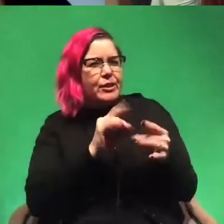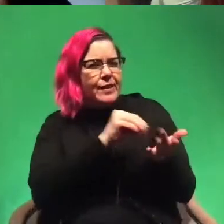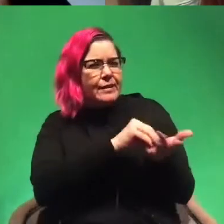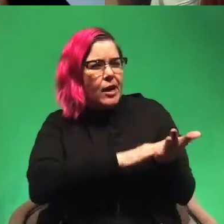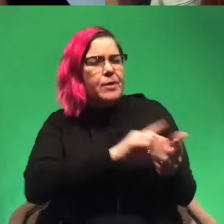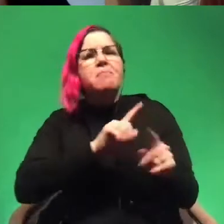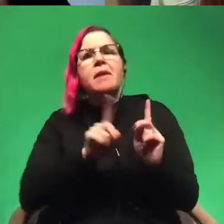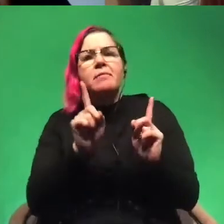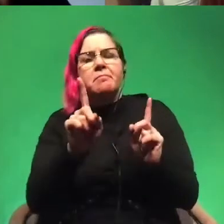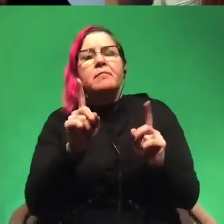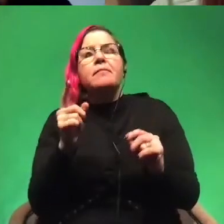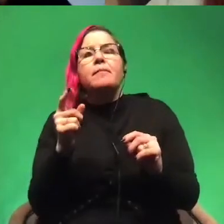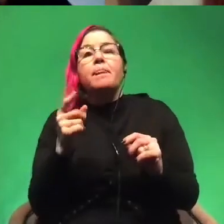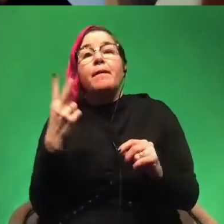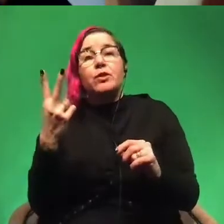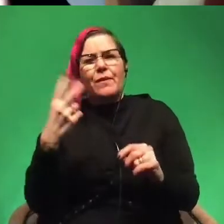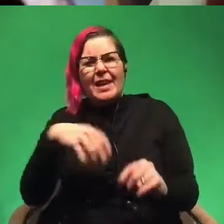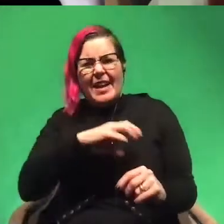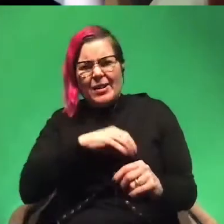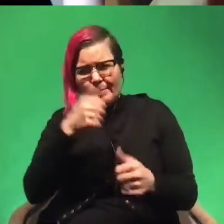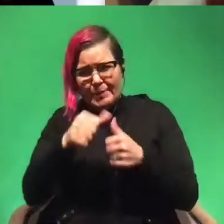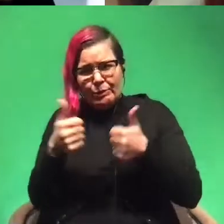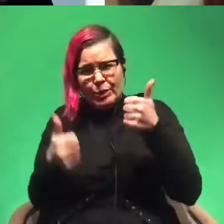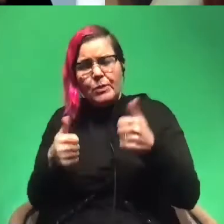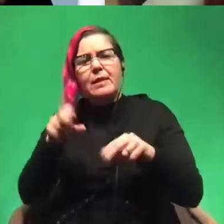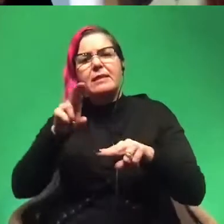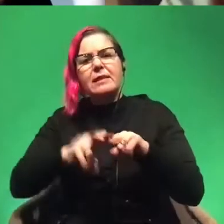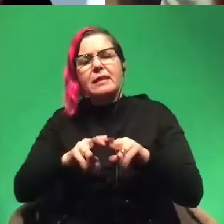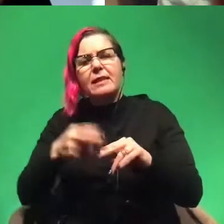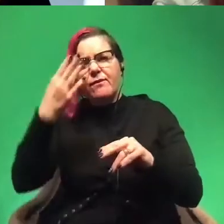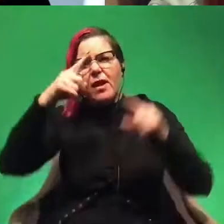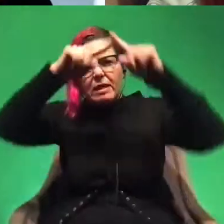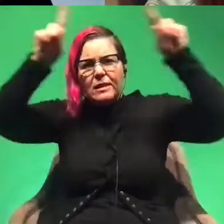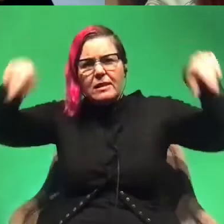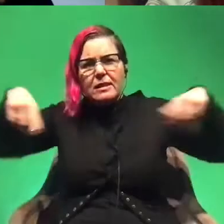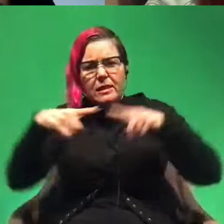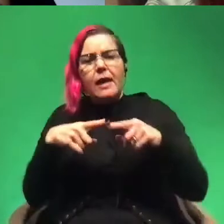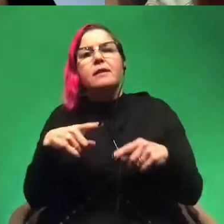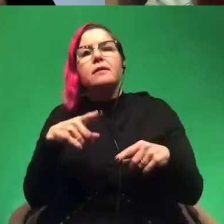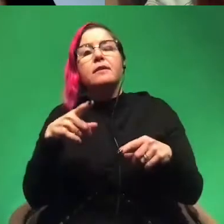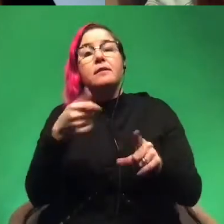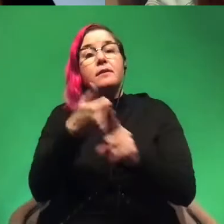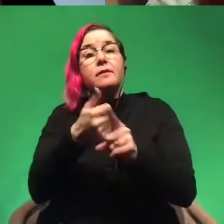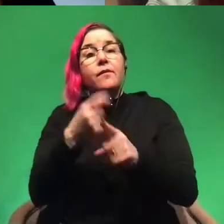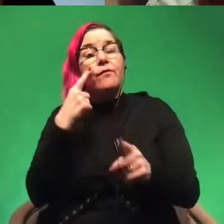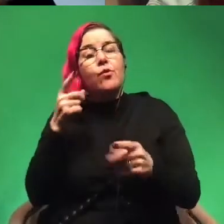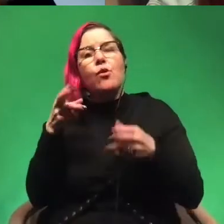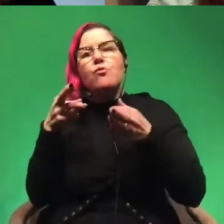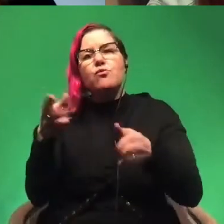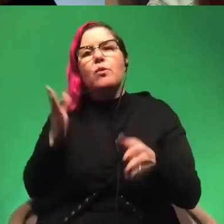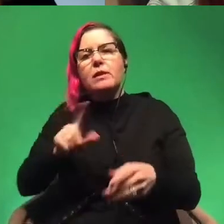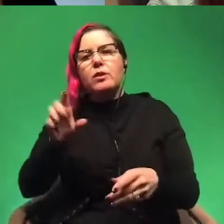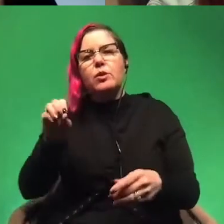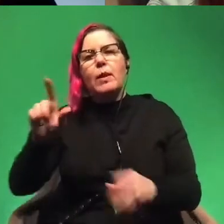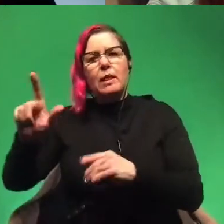point, two of the characters, I can't remember which ones, were sitting in front of a sign. And the sign that they're sitting in front of is for a roadside zoo in